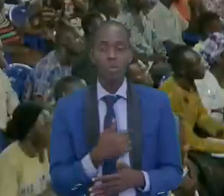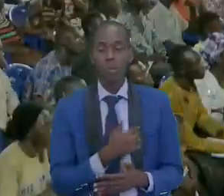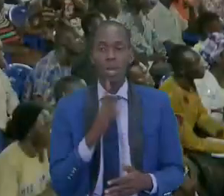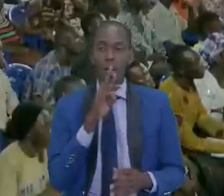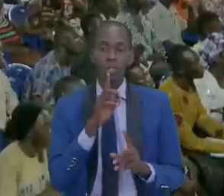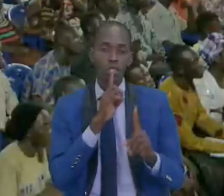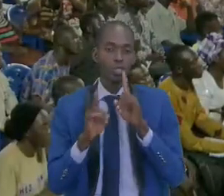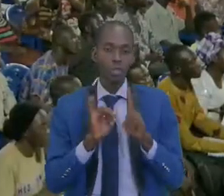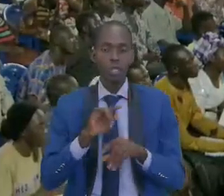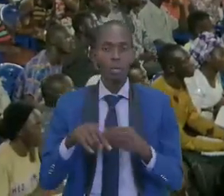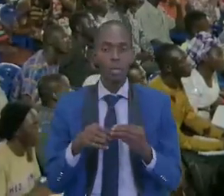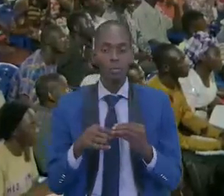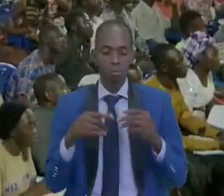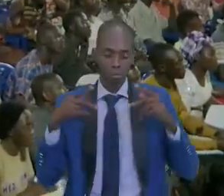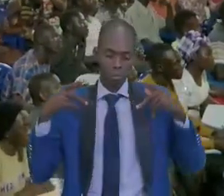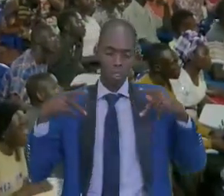Personal,